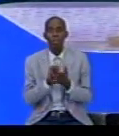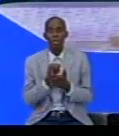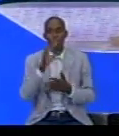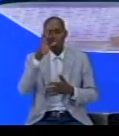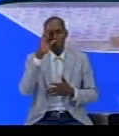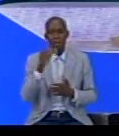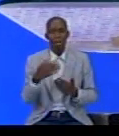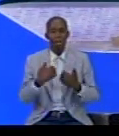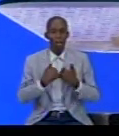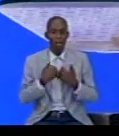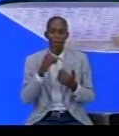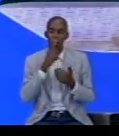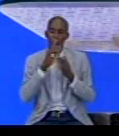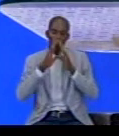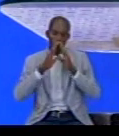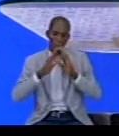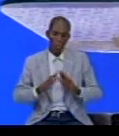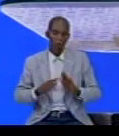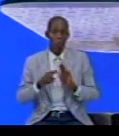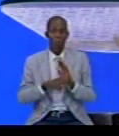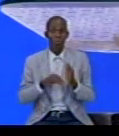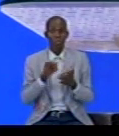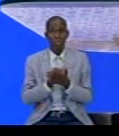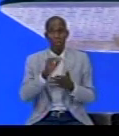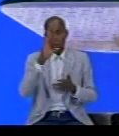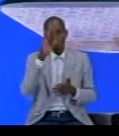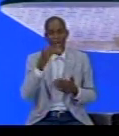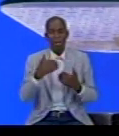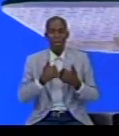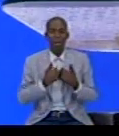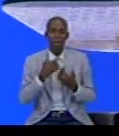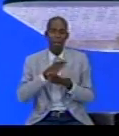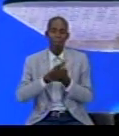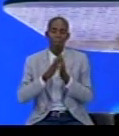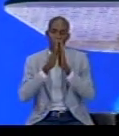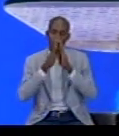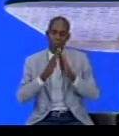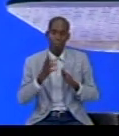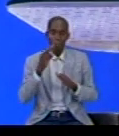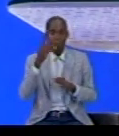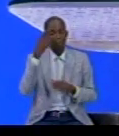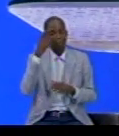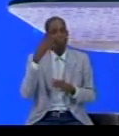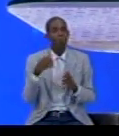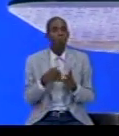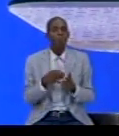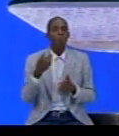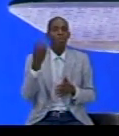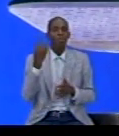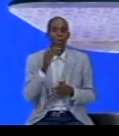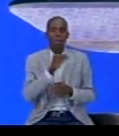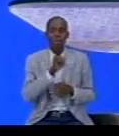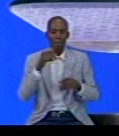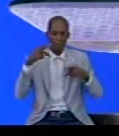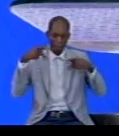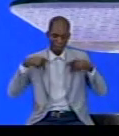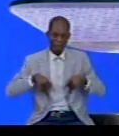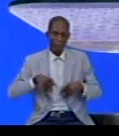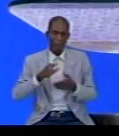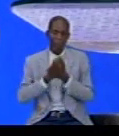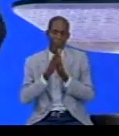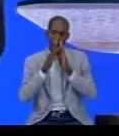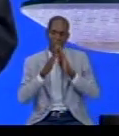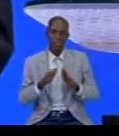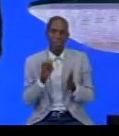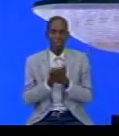had calmness. That man had peace of mind. It was a personal peace that he had.